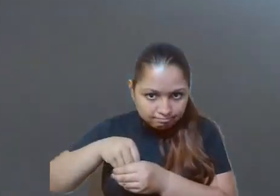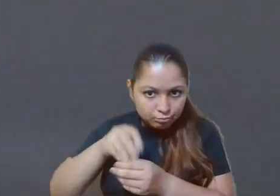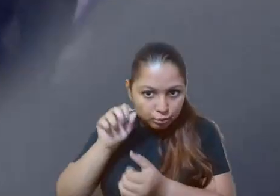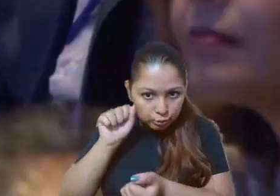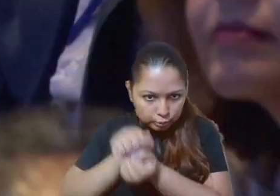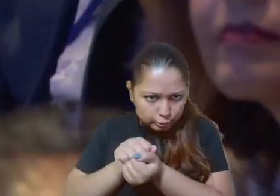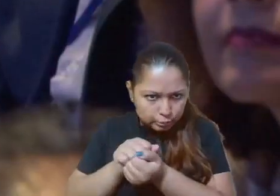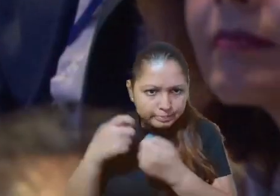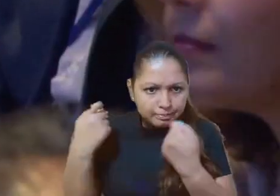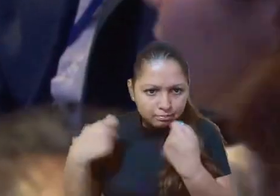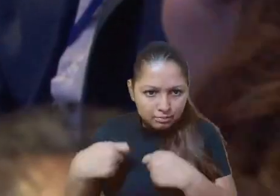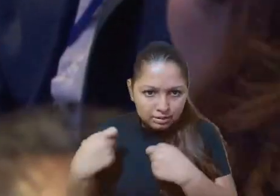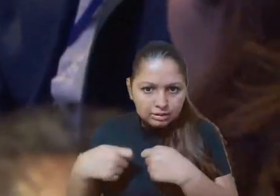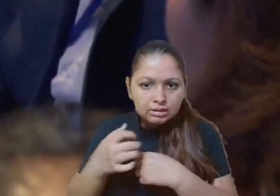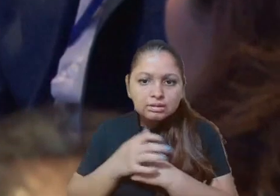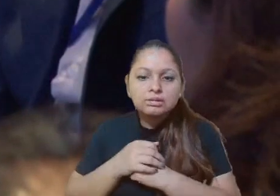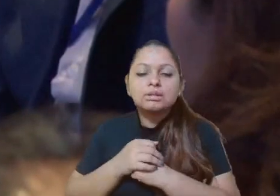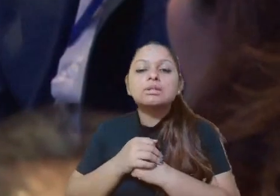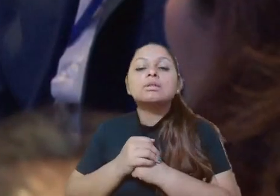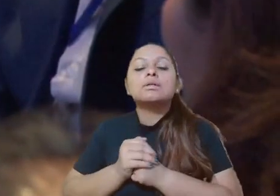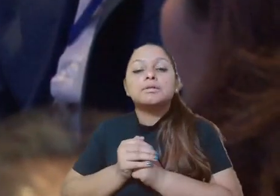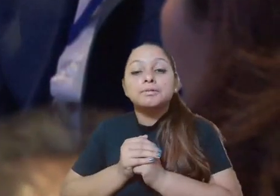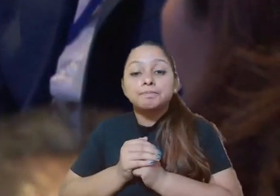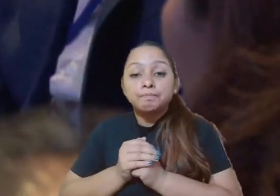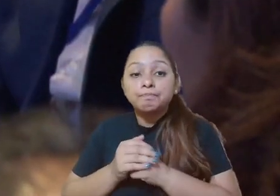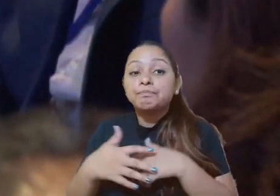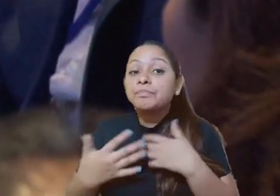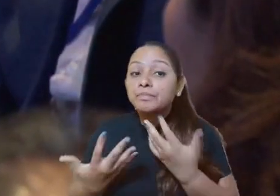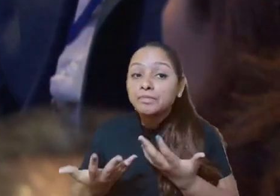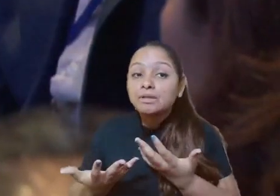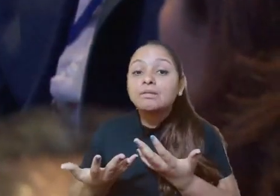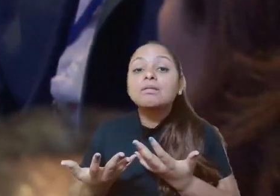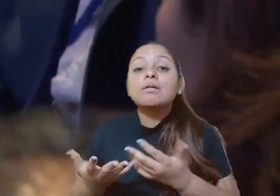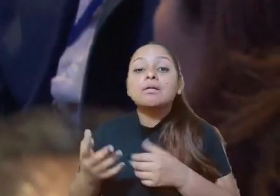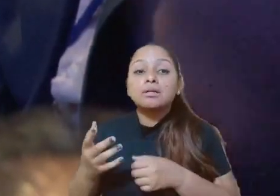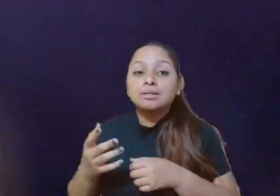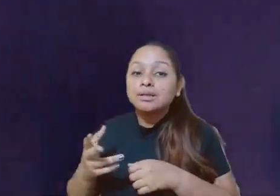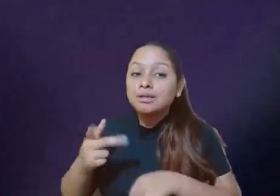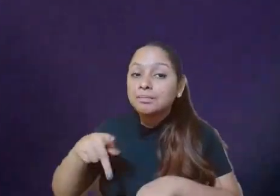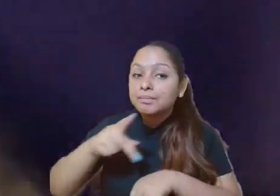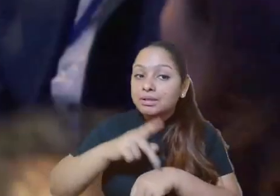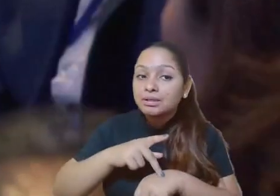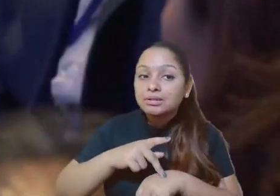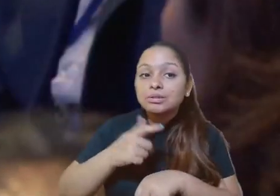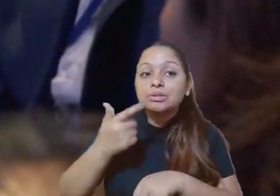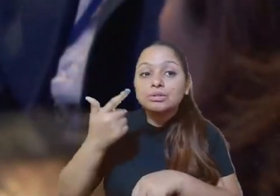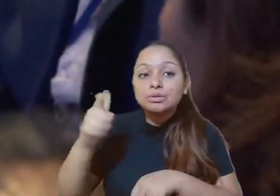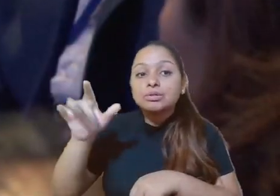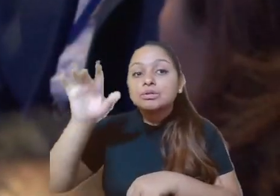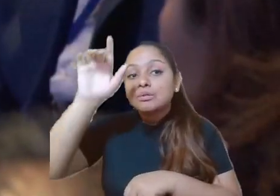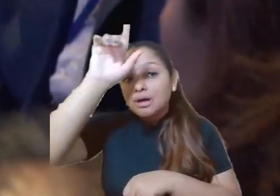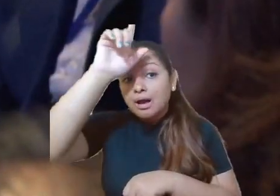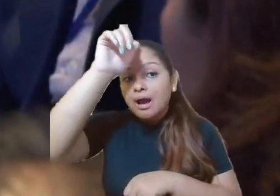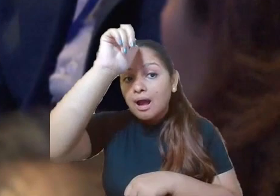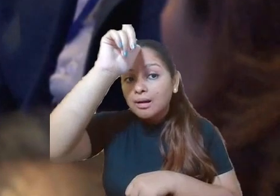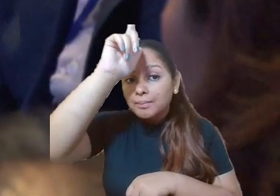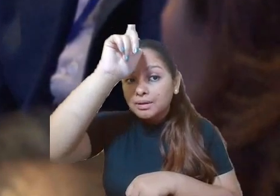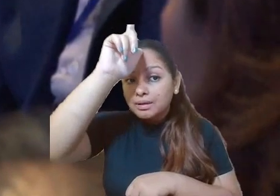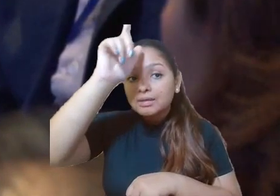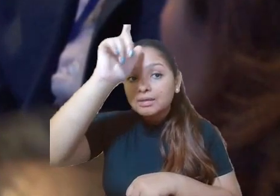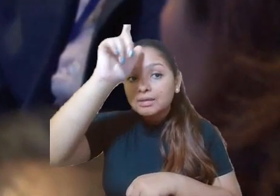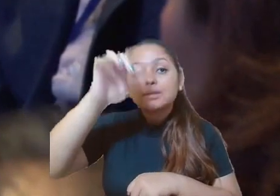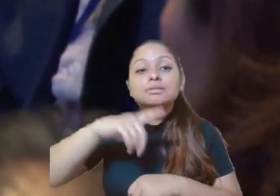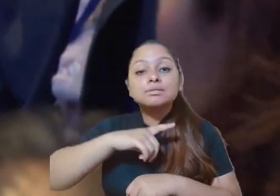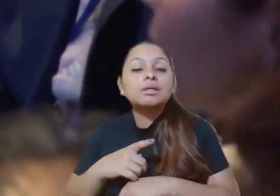have some specific challenges, but in the platform, they create an opportunity channel where,